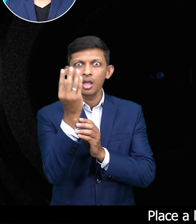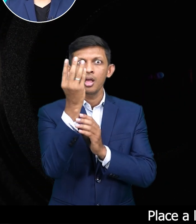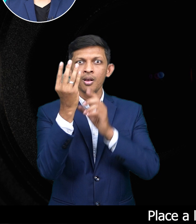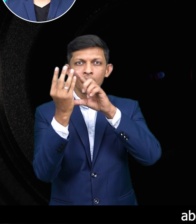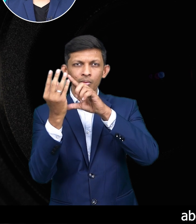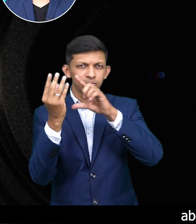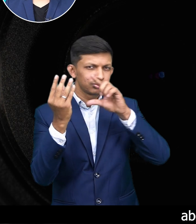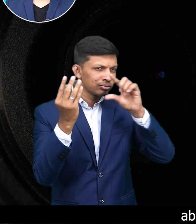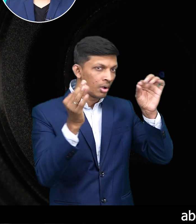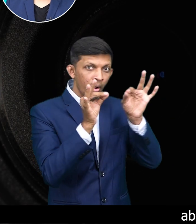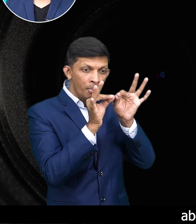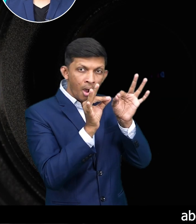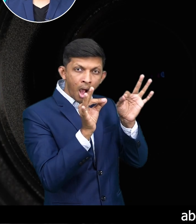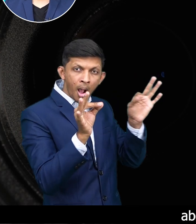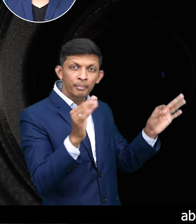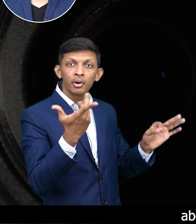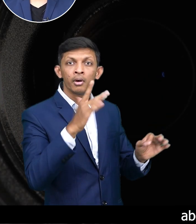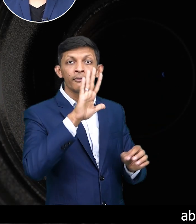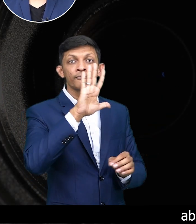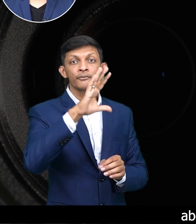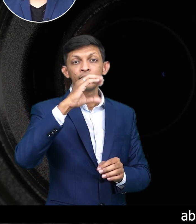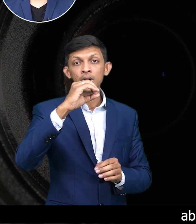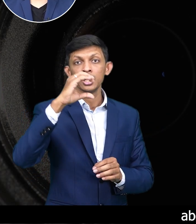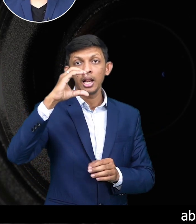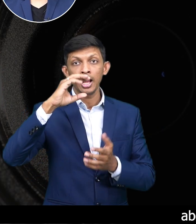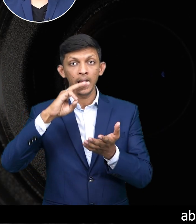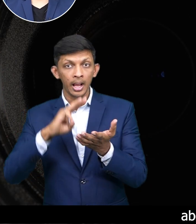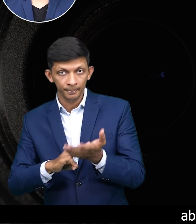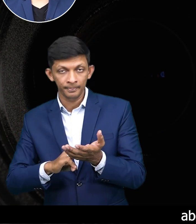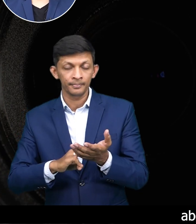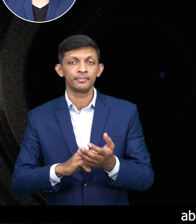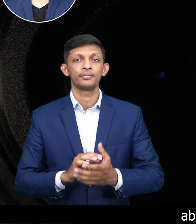of about 50 cm from the lens.